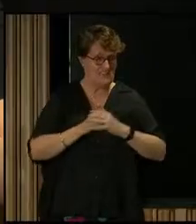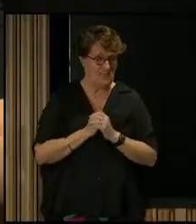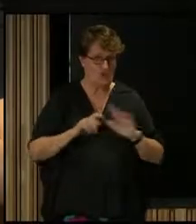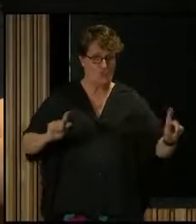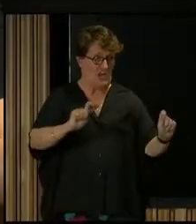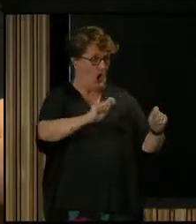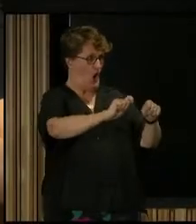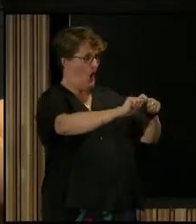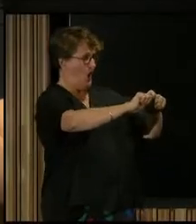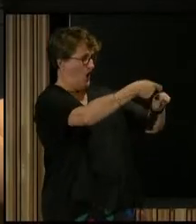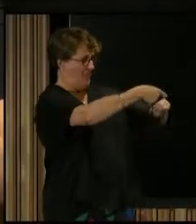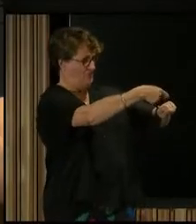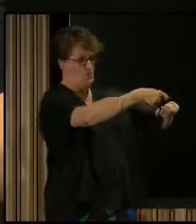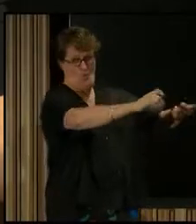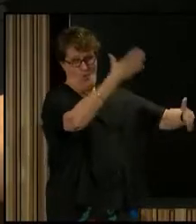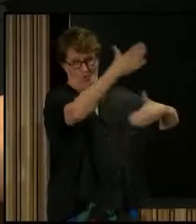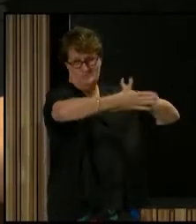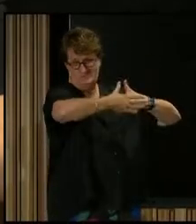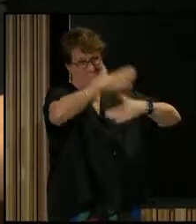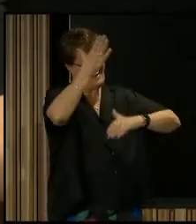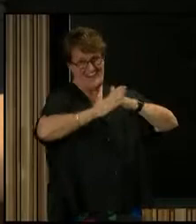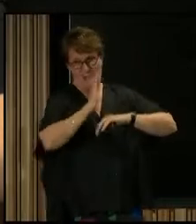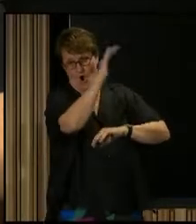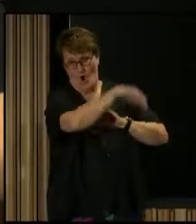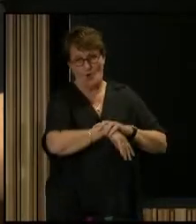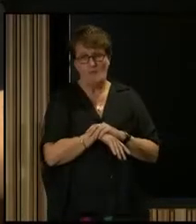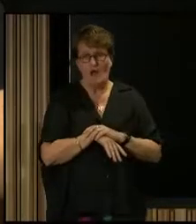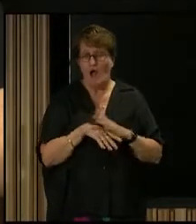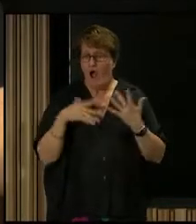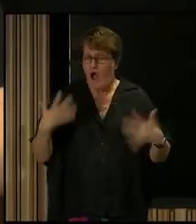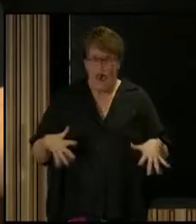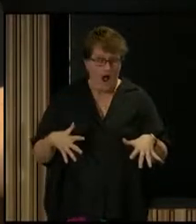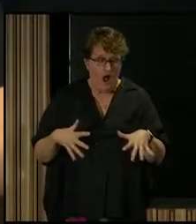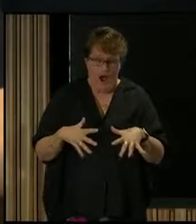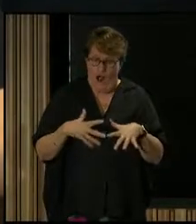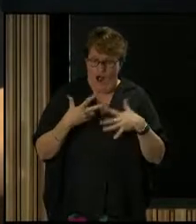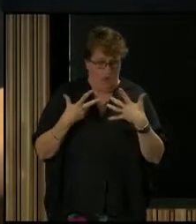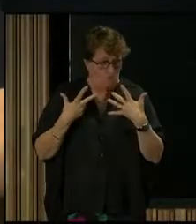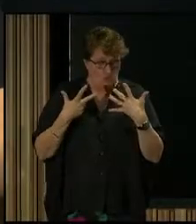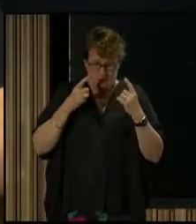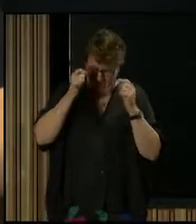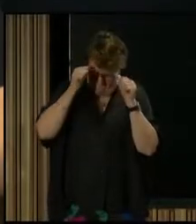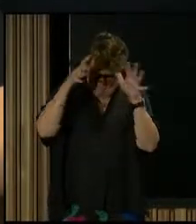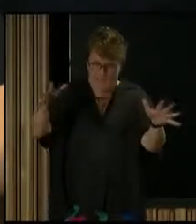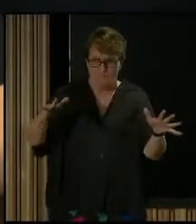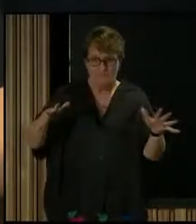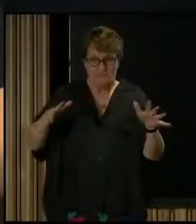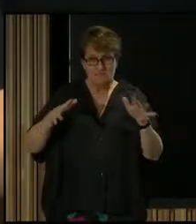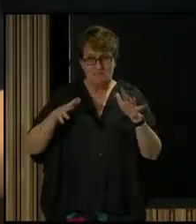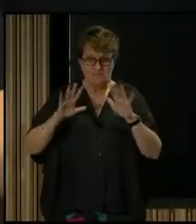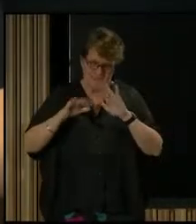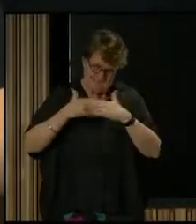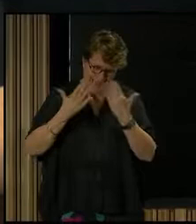and never going home. That is the single most complicated famous pop song in the world. It goes for like